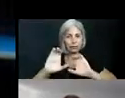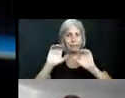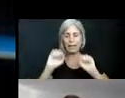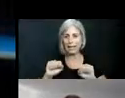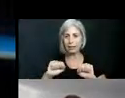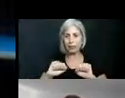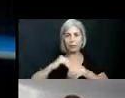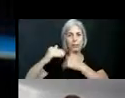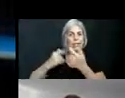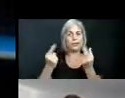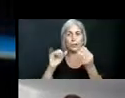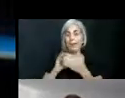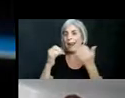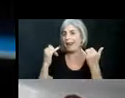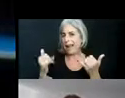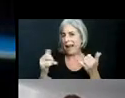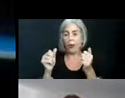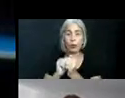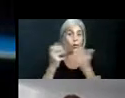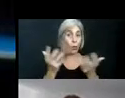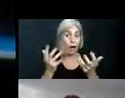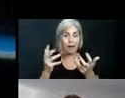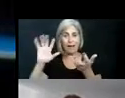process of doing so with climate change.